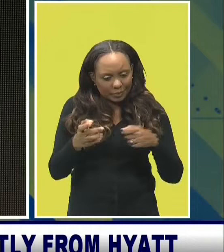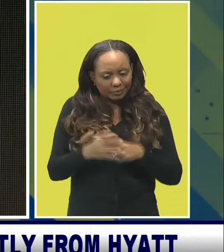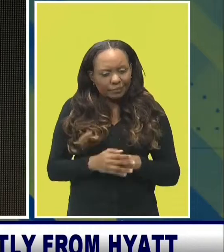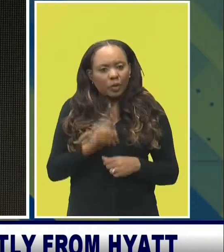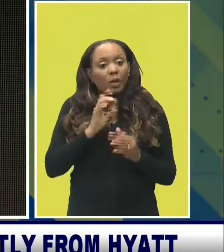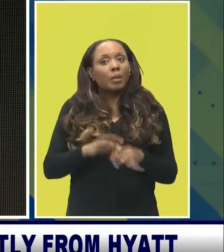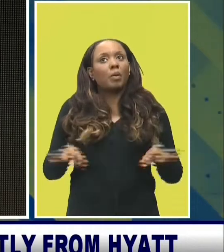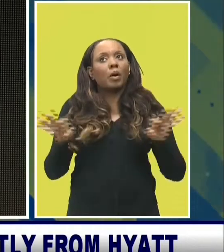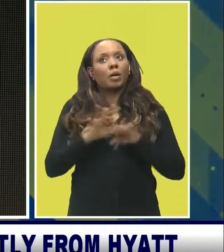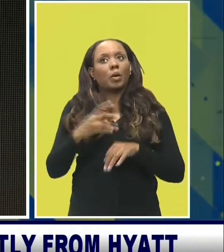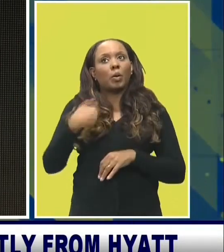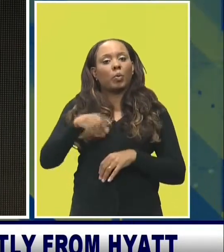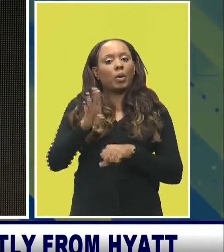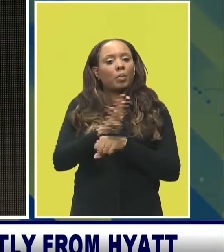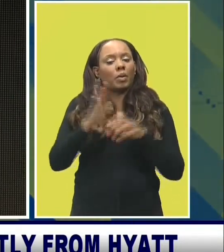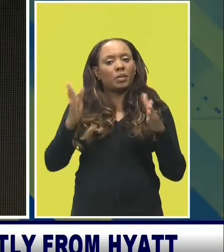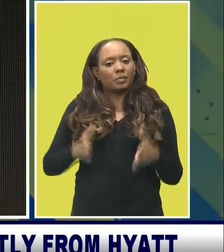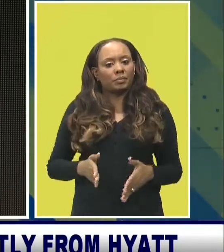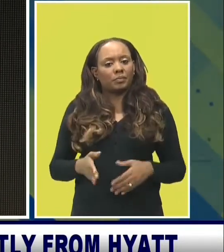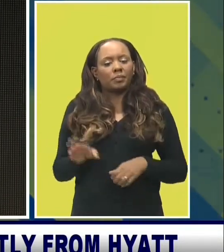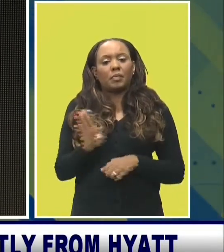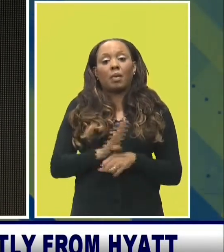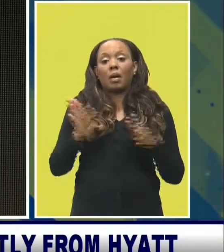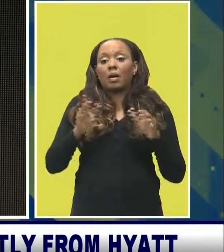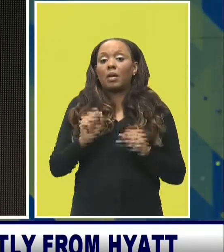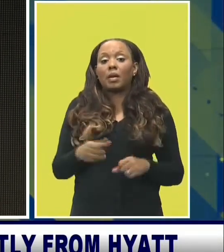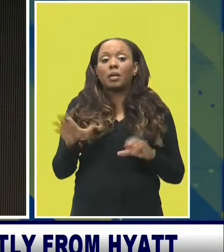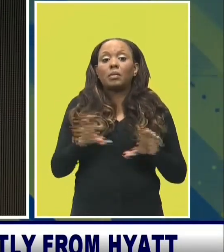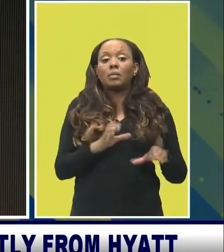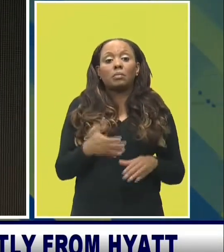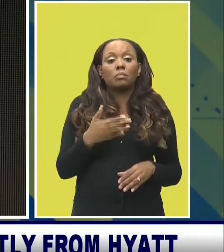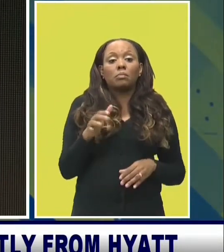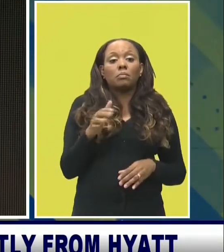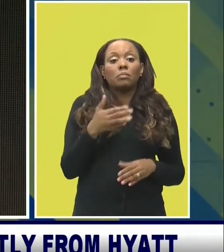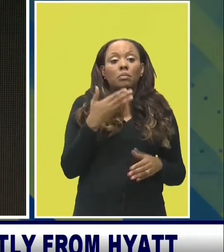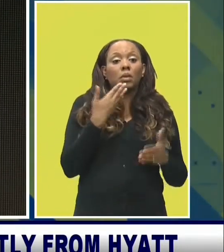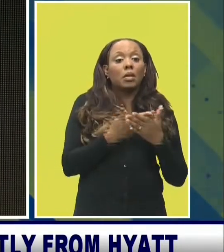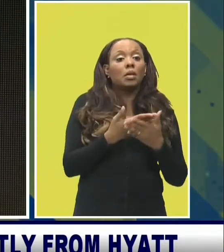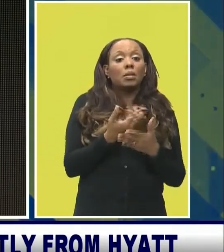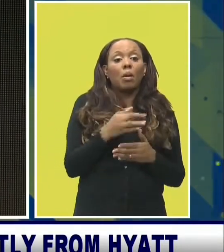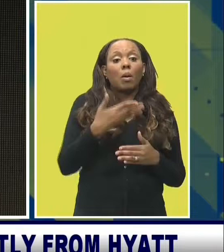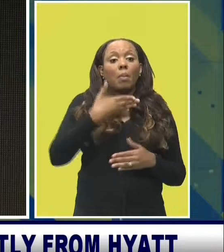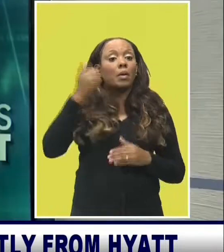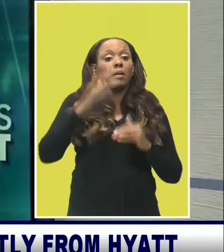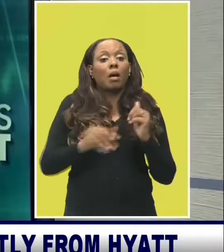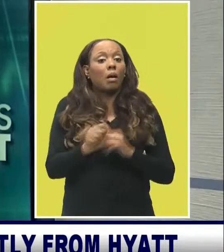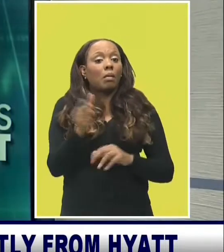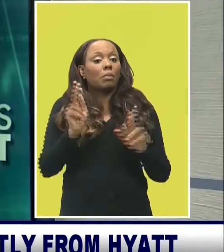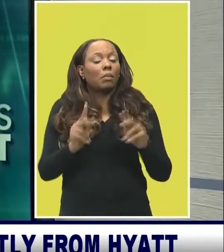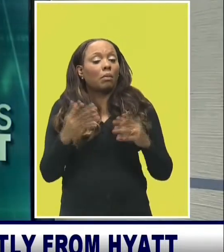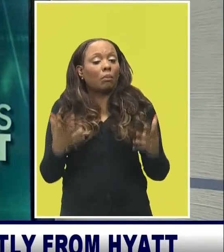We're local. We think that Barbadians can do as good or better at anything than anyone else.